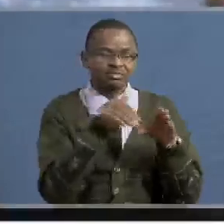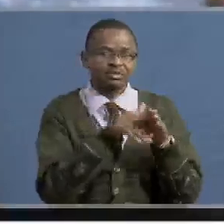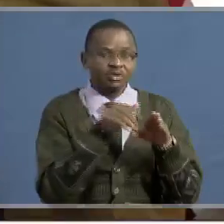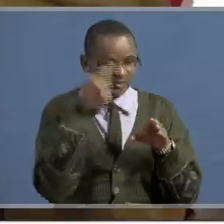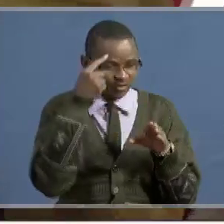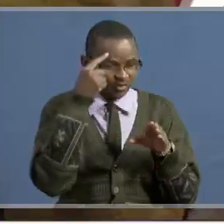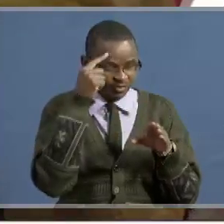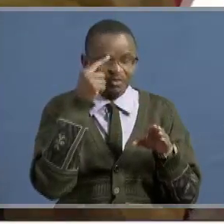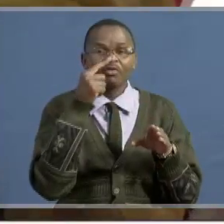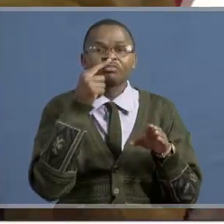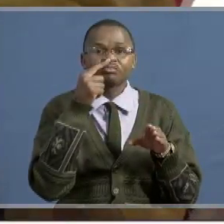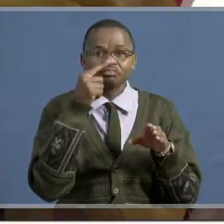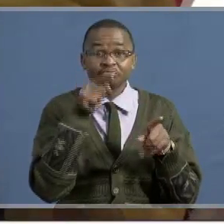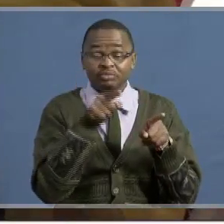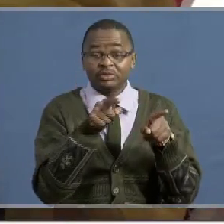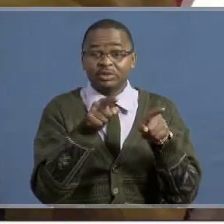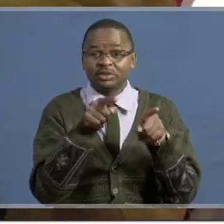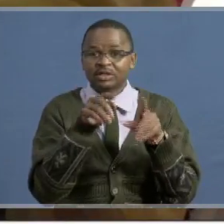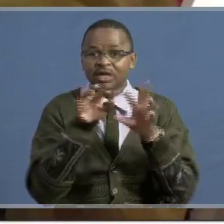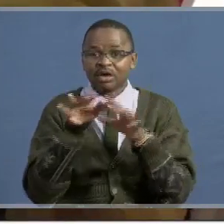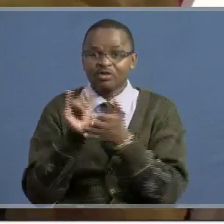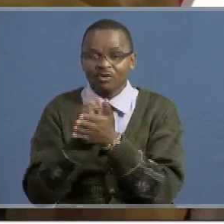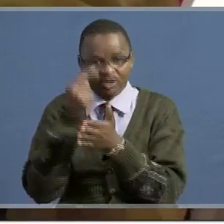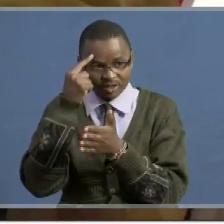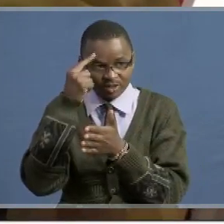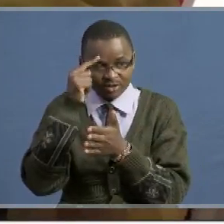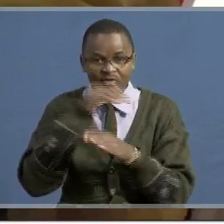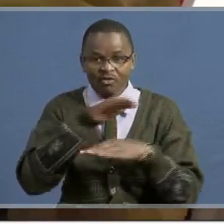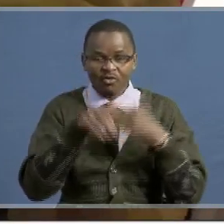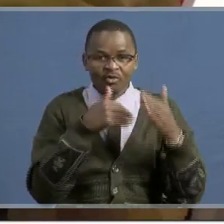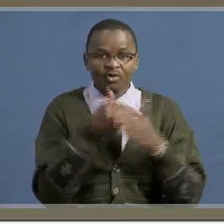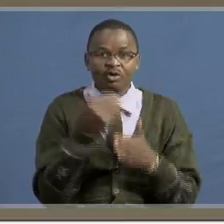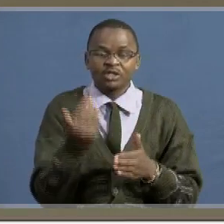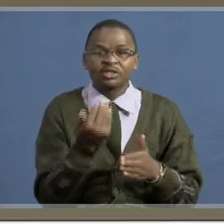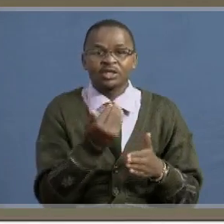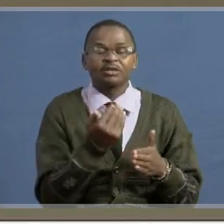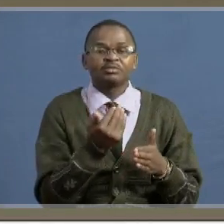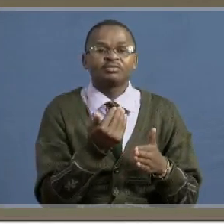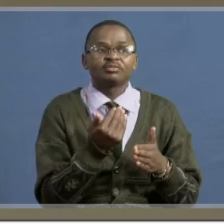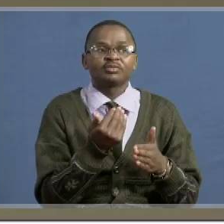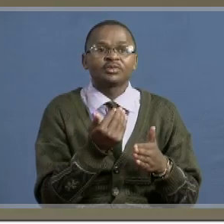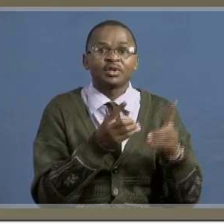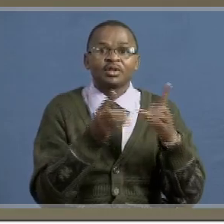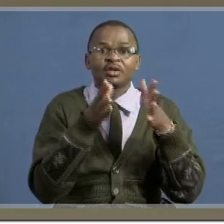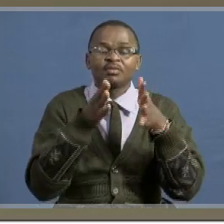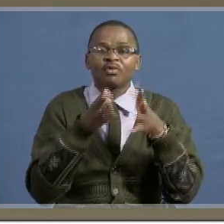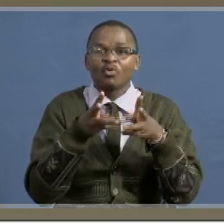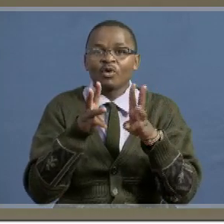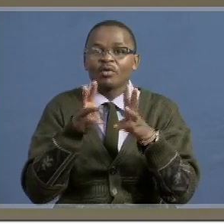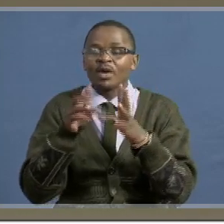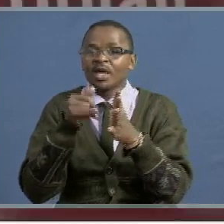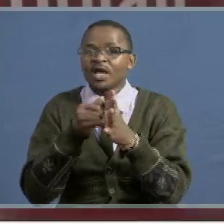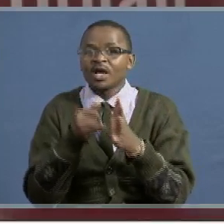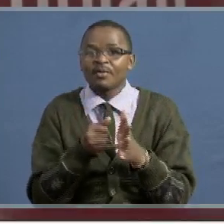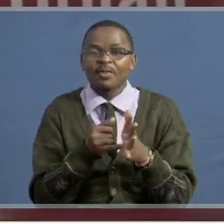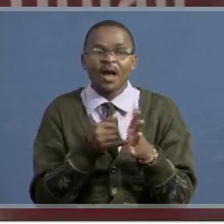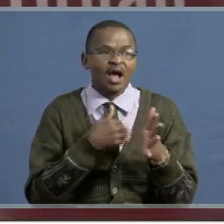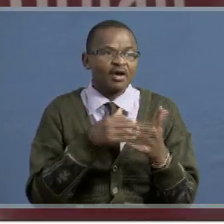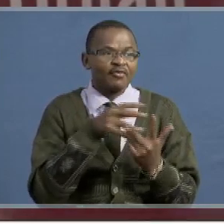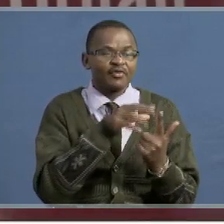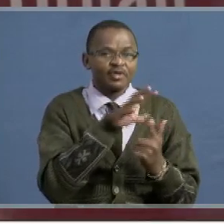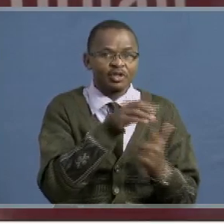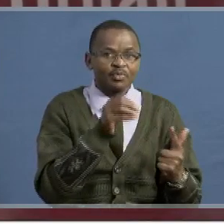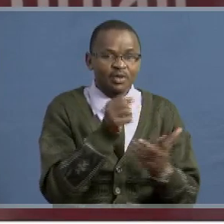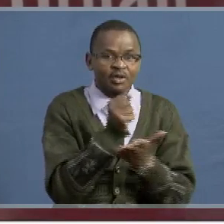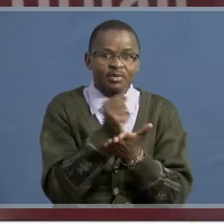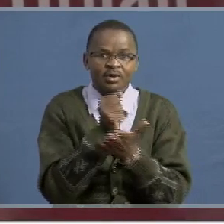for trafficking. This is according to African Network on Child Trafficking. The network claims mechanisms, including having specialist